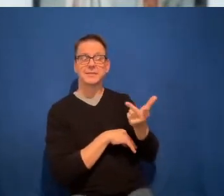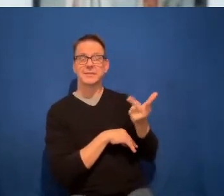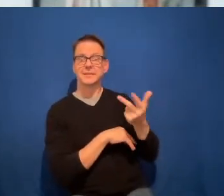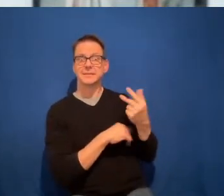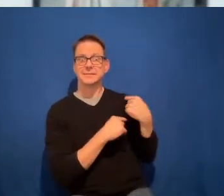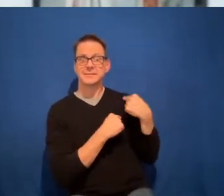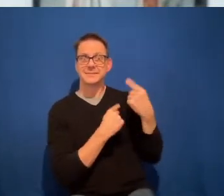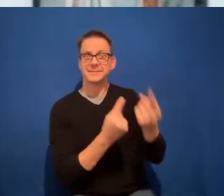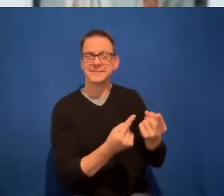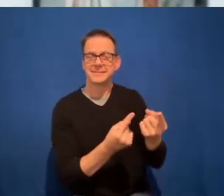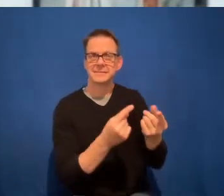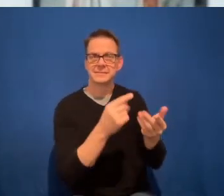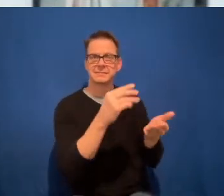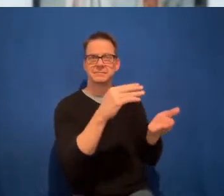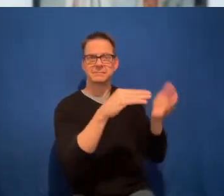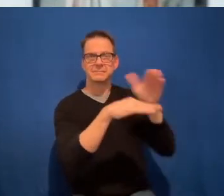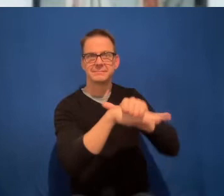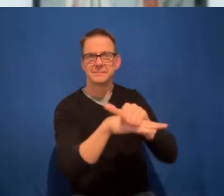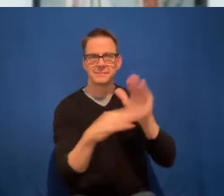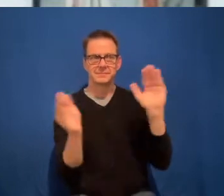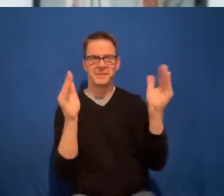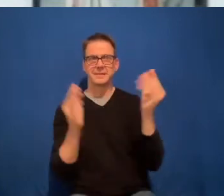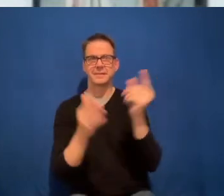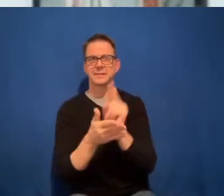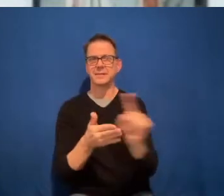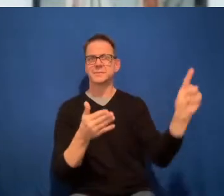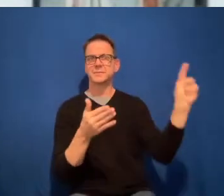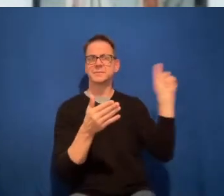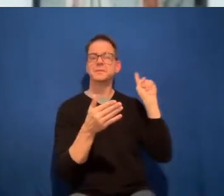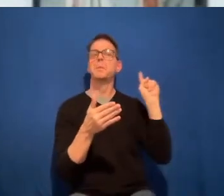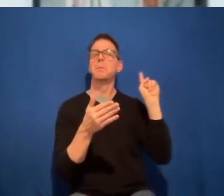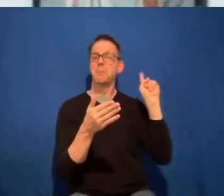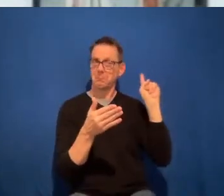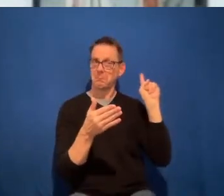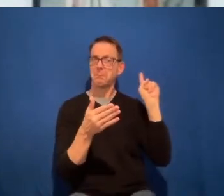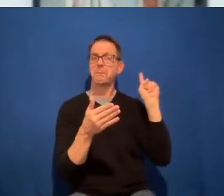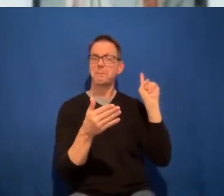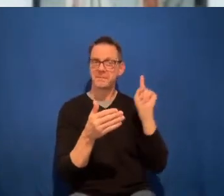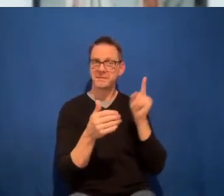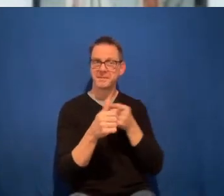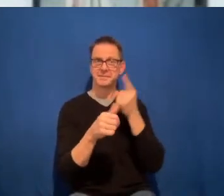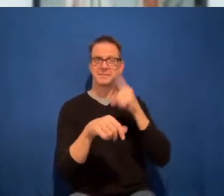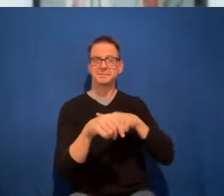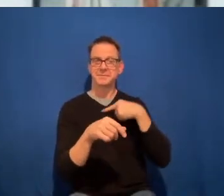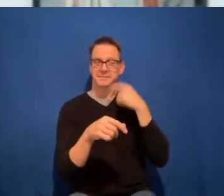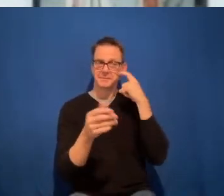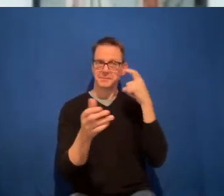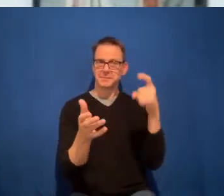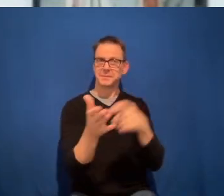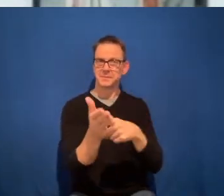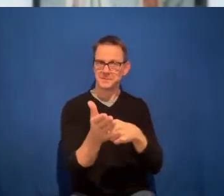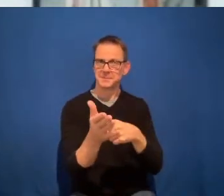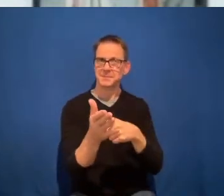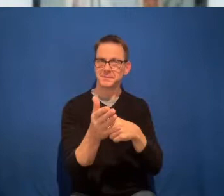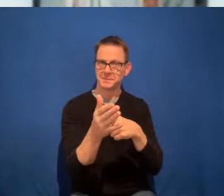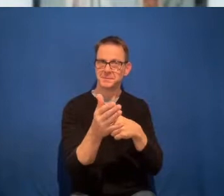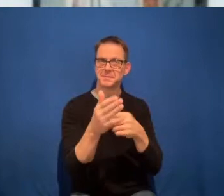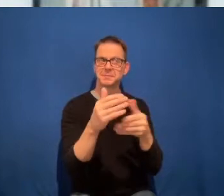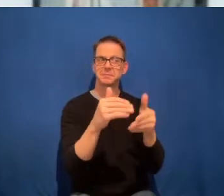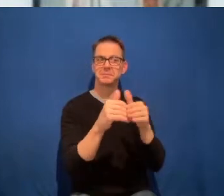the previous week. And this is the first time we've seen this. This is seems to be a real uptick that's occurring.